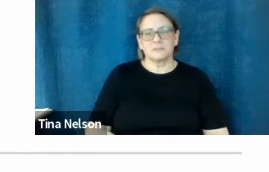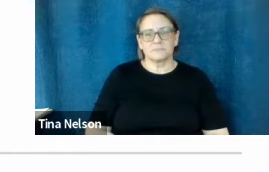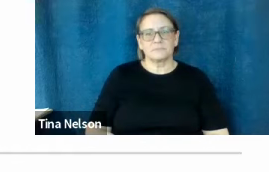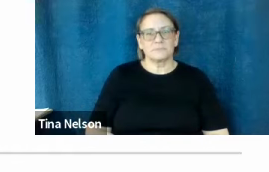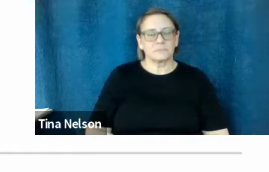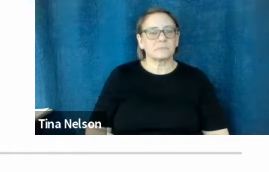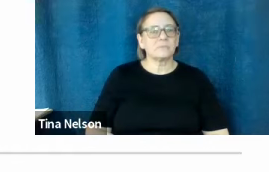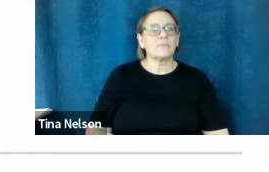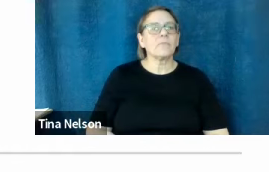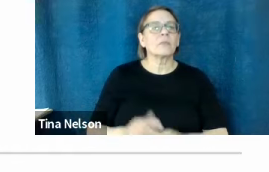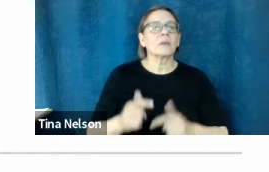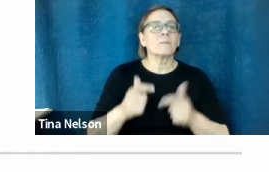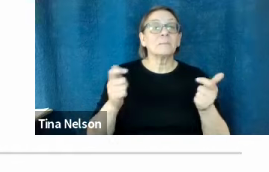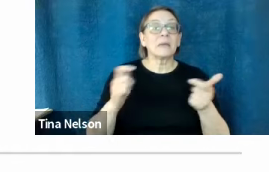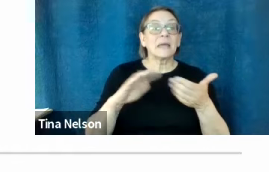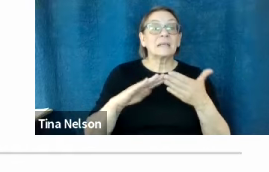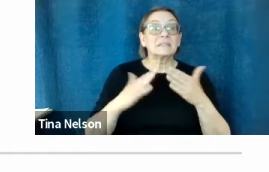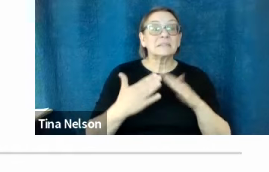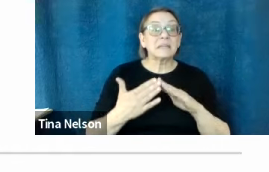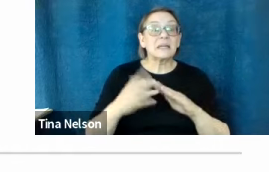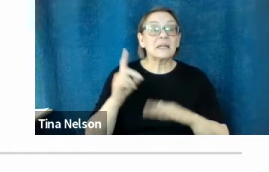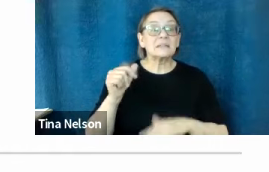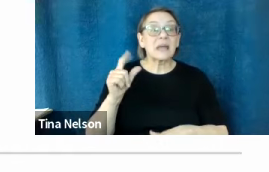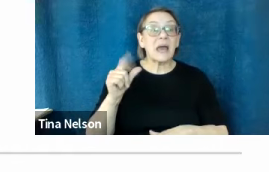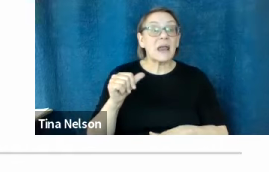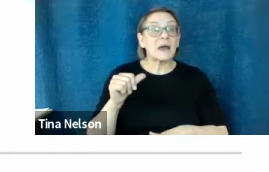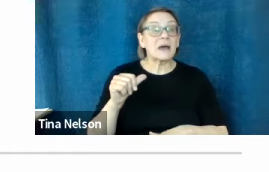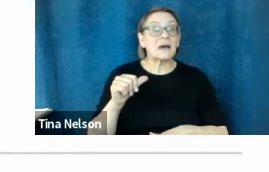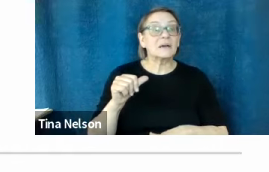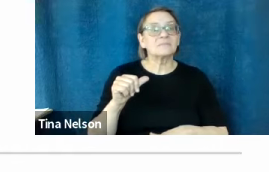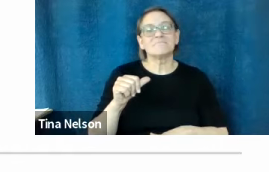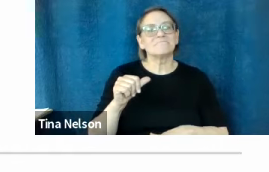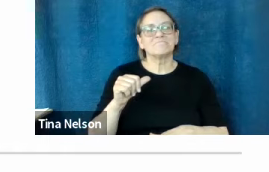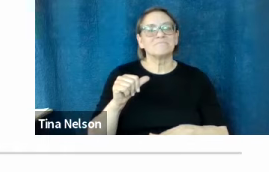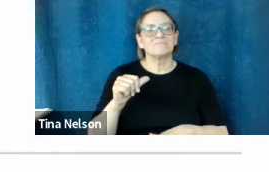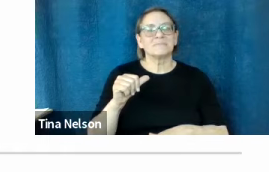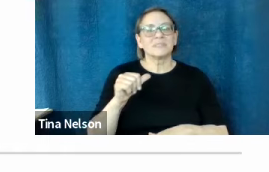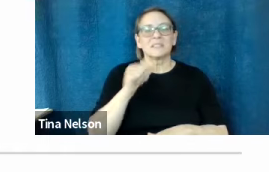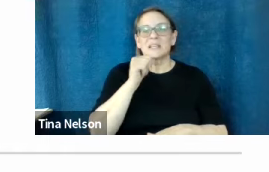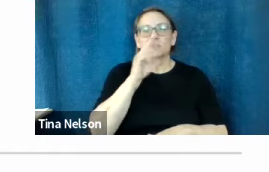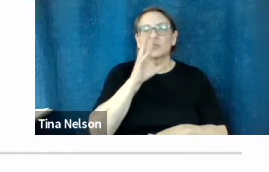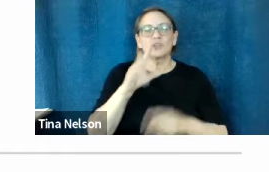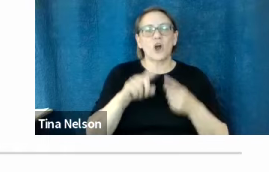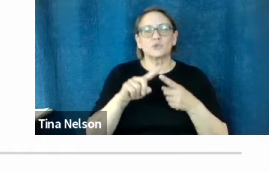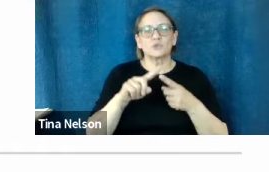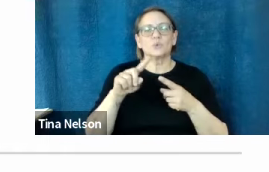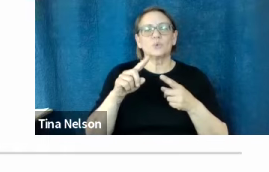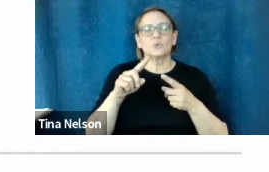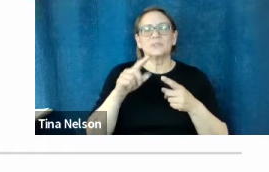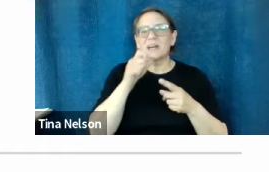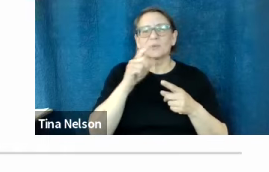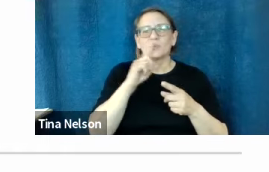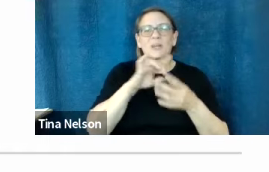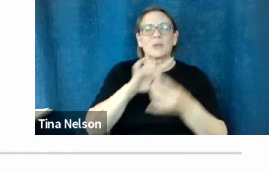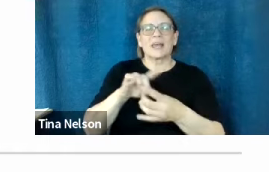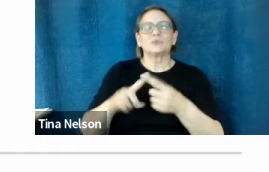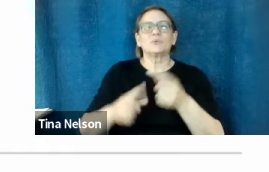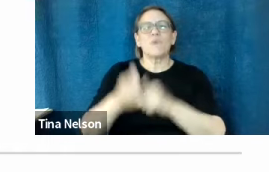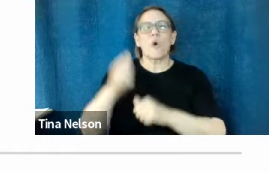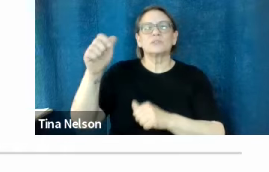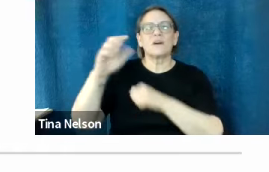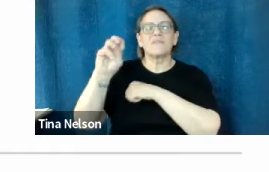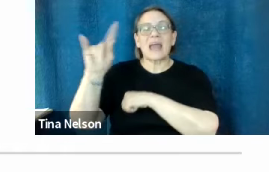Big city data, big city progress, um, doesn't speak to a large of the, a lot of the counties outside of the city. So something to keep in